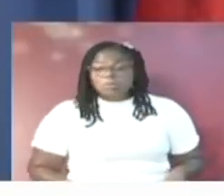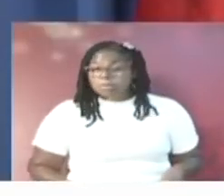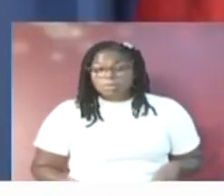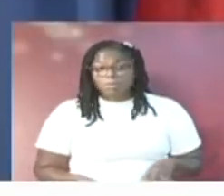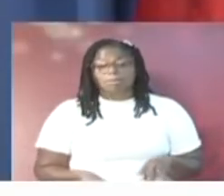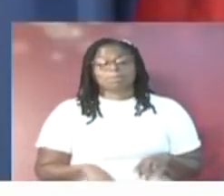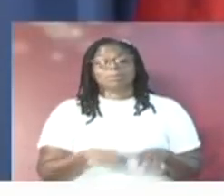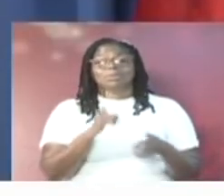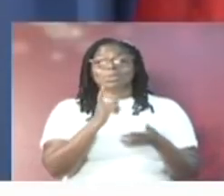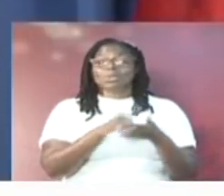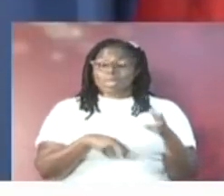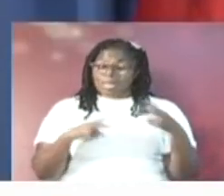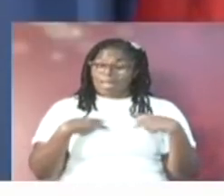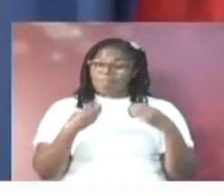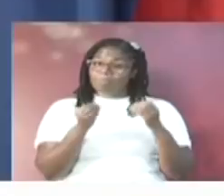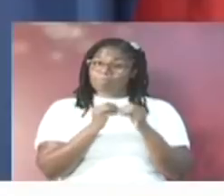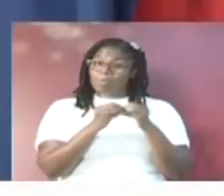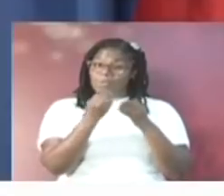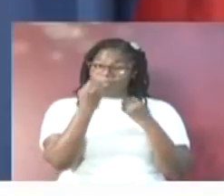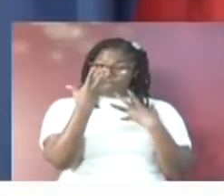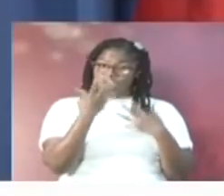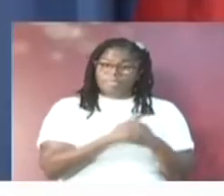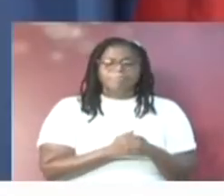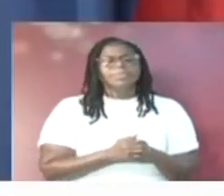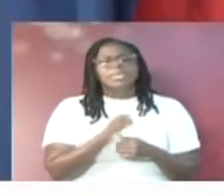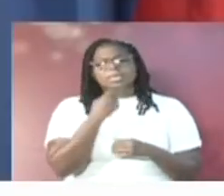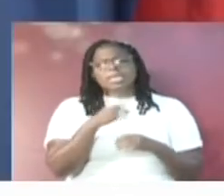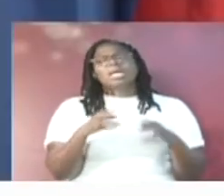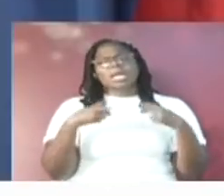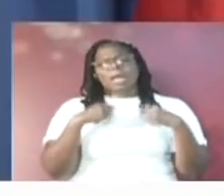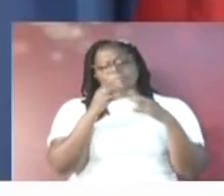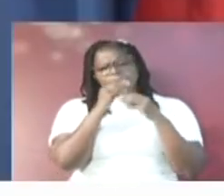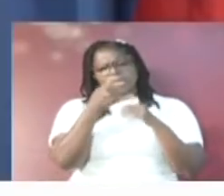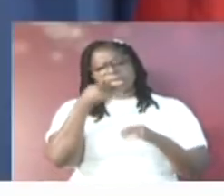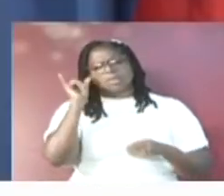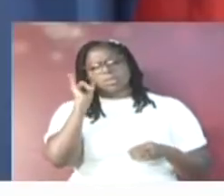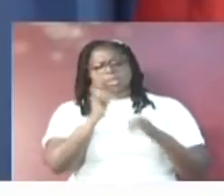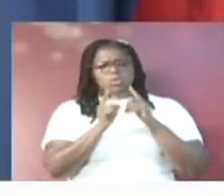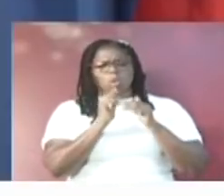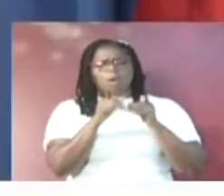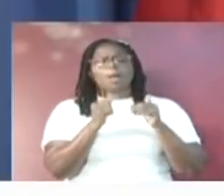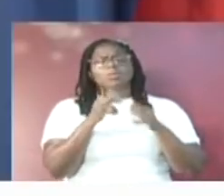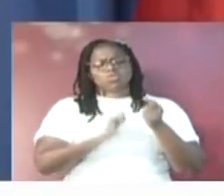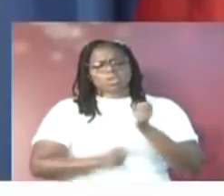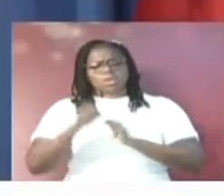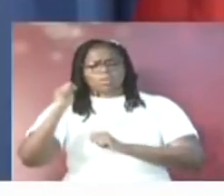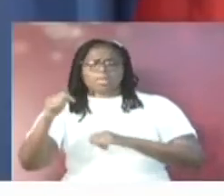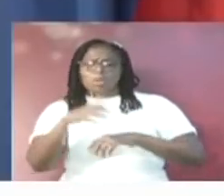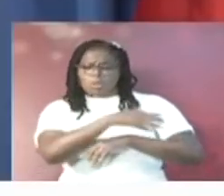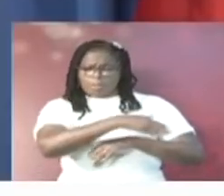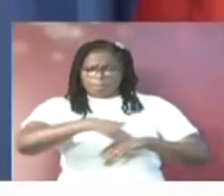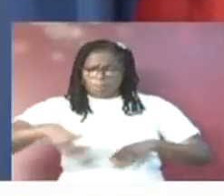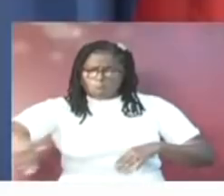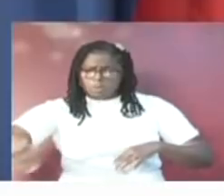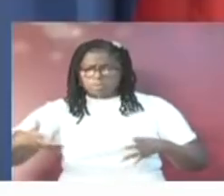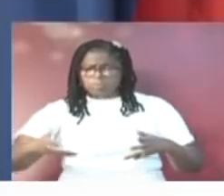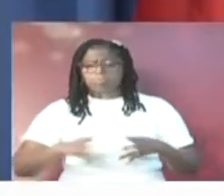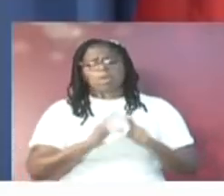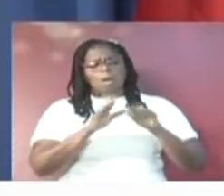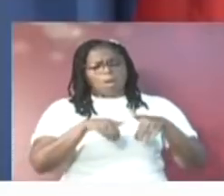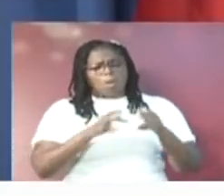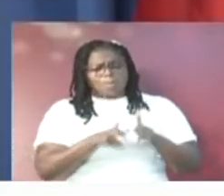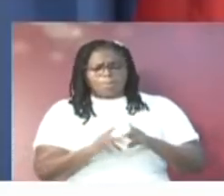border issues for Trinidad and Tobago. We did that, I suspect, quite adequately. We are not